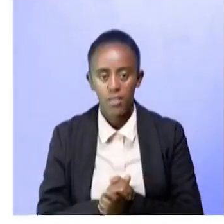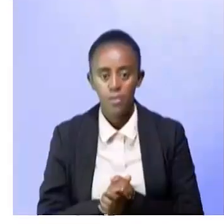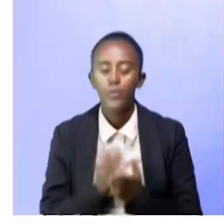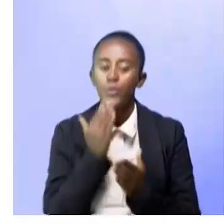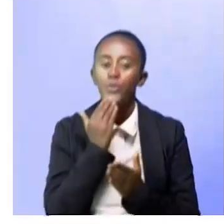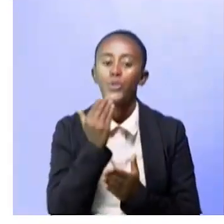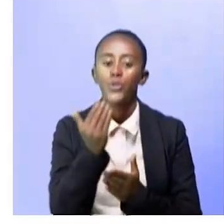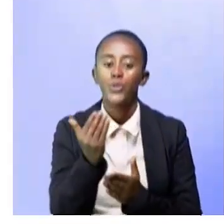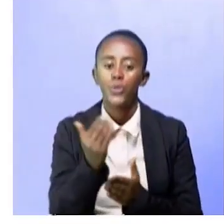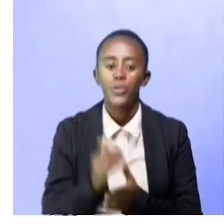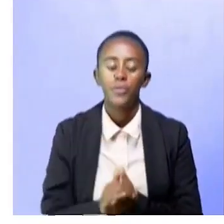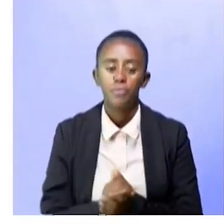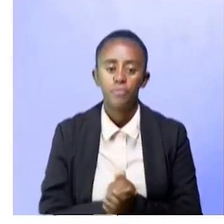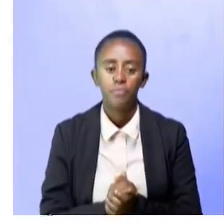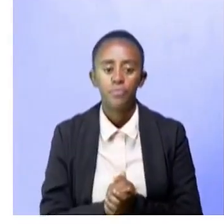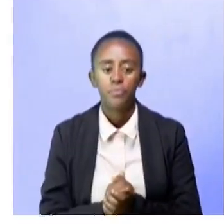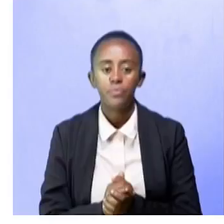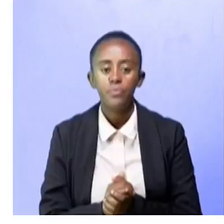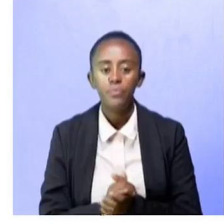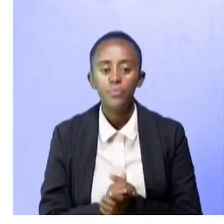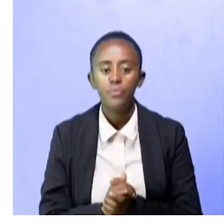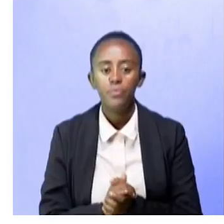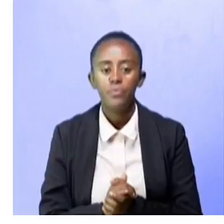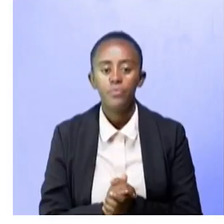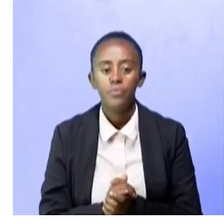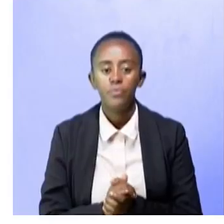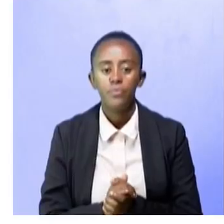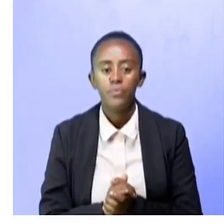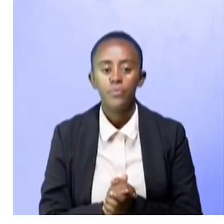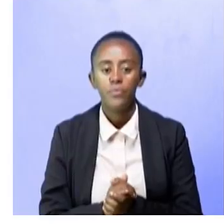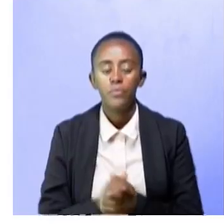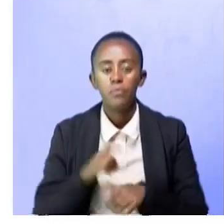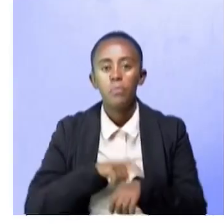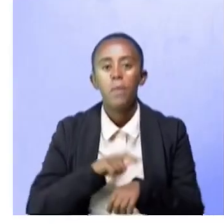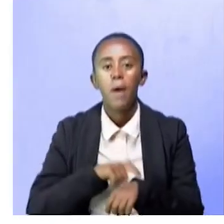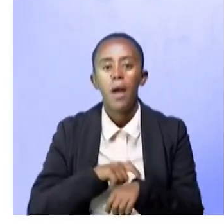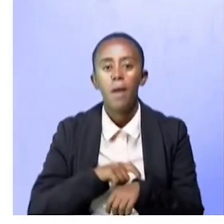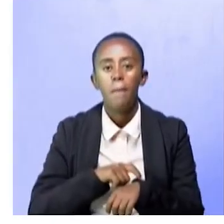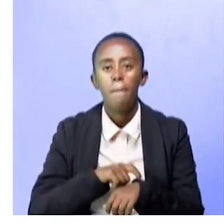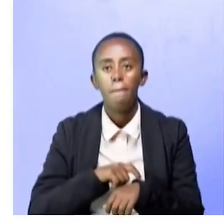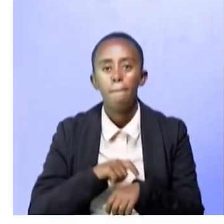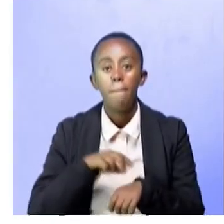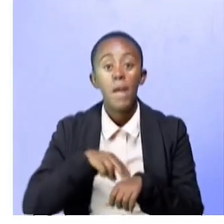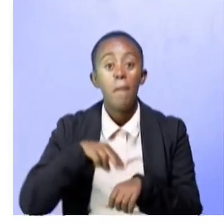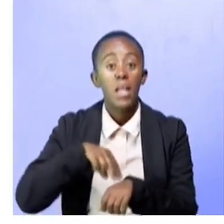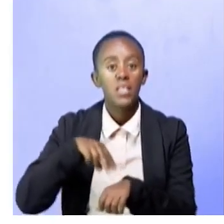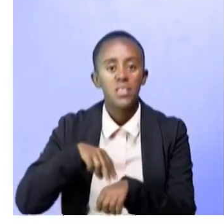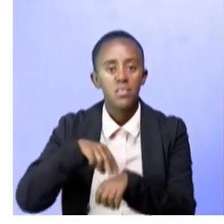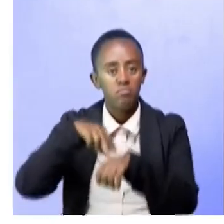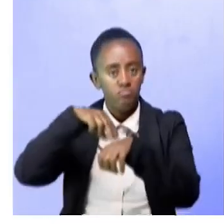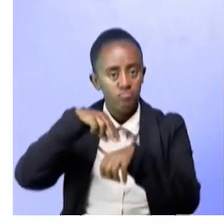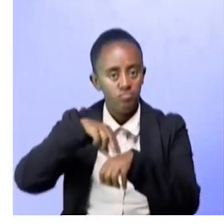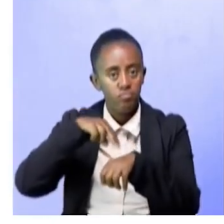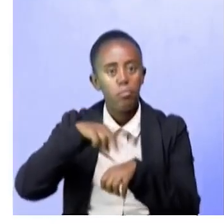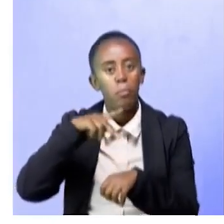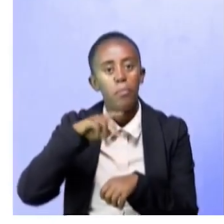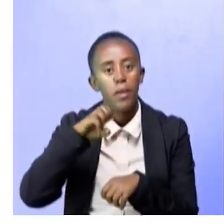Good. Let's go and to the word that is permanent. Good. You should